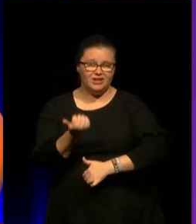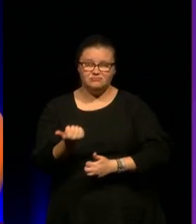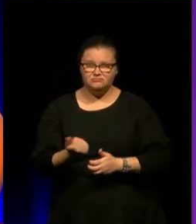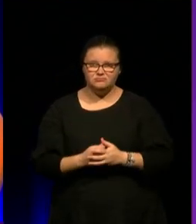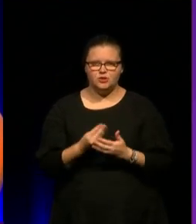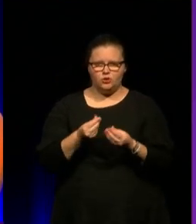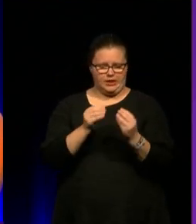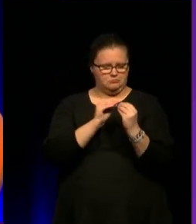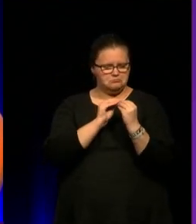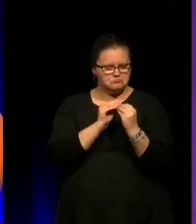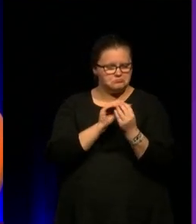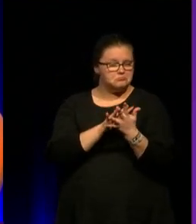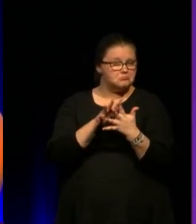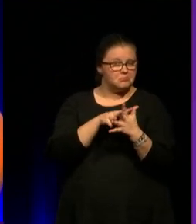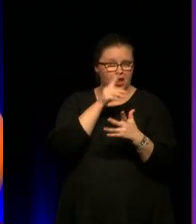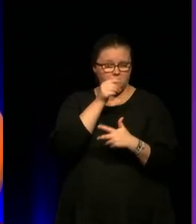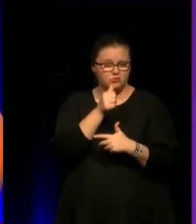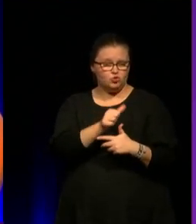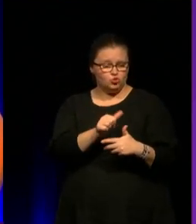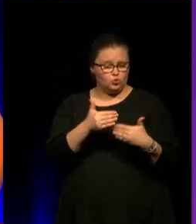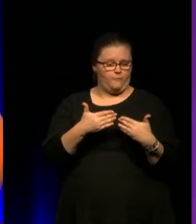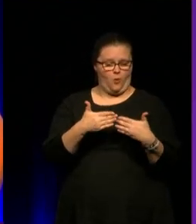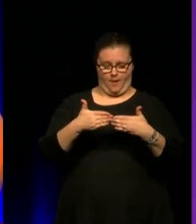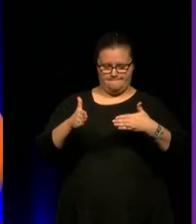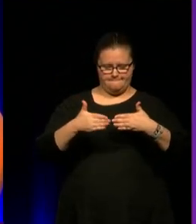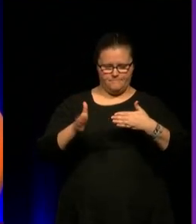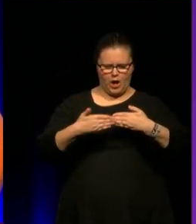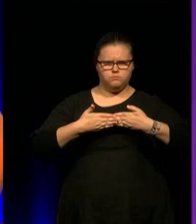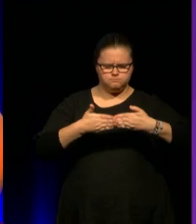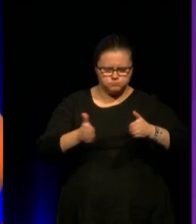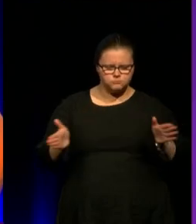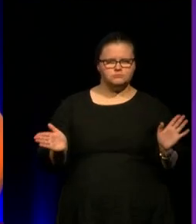are underway now about how that could be used to help open up borders.